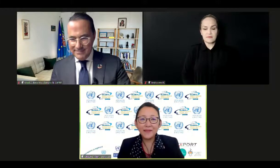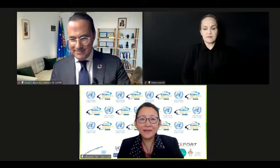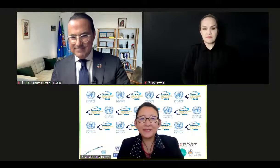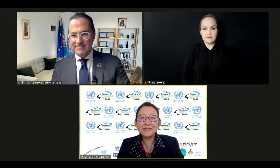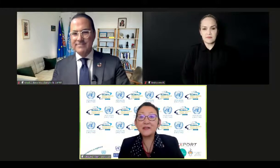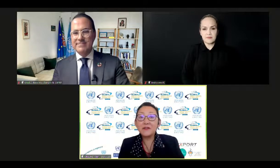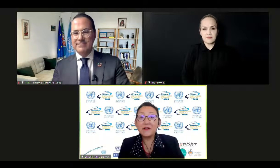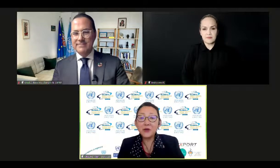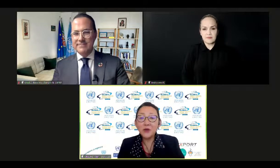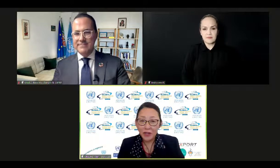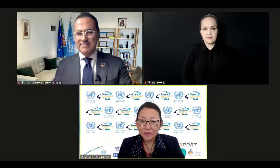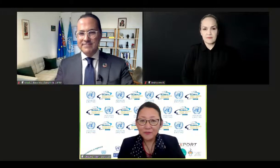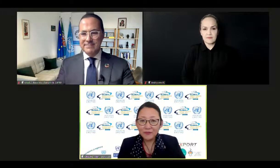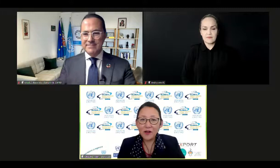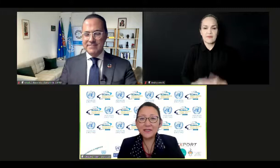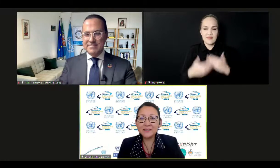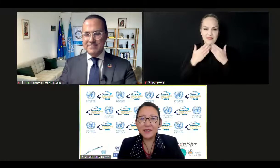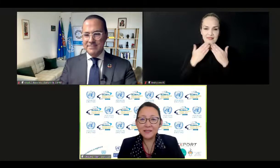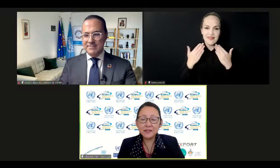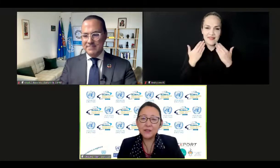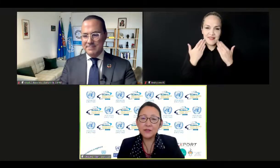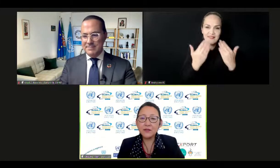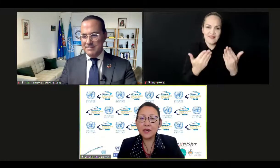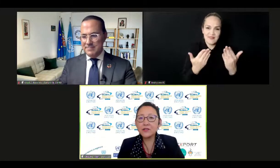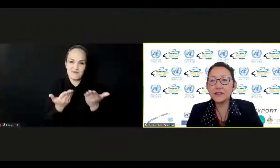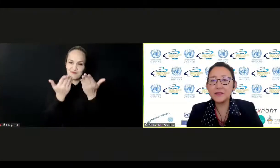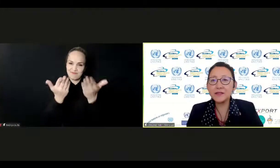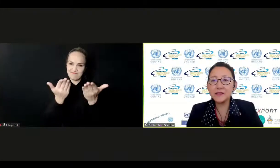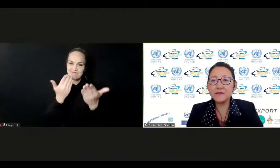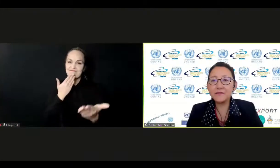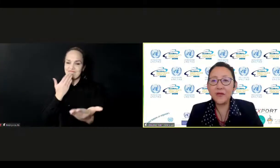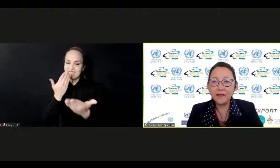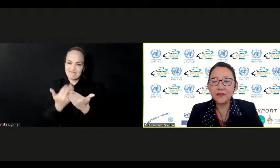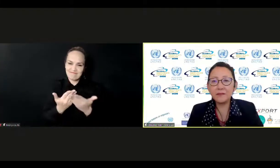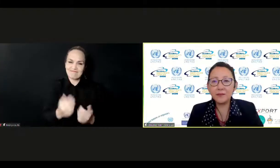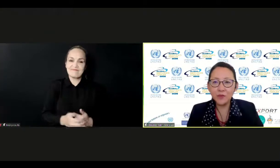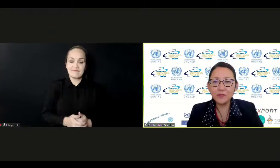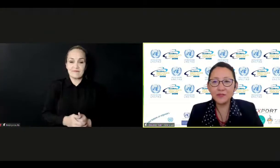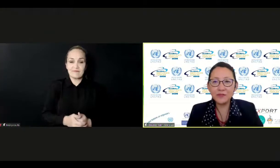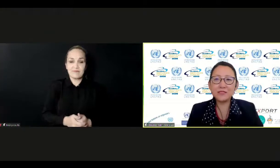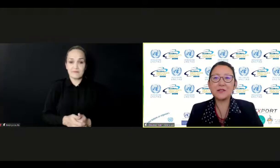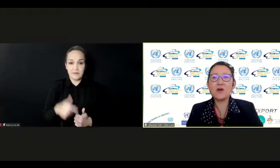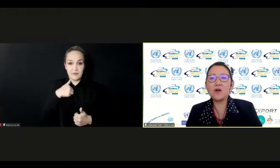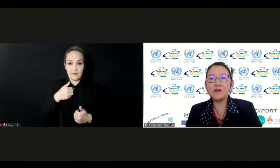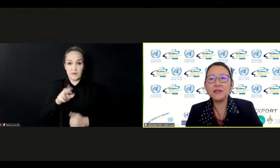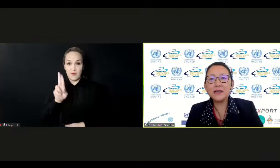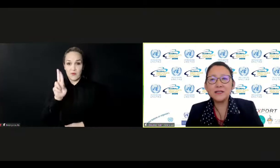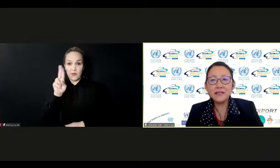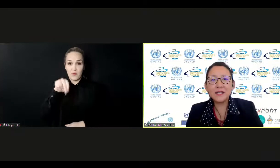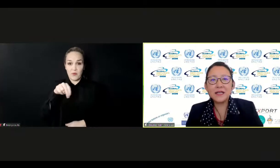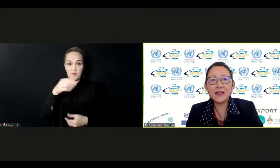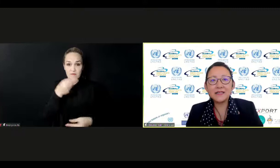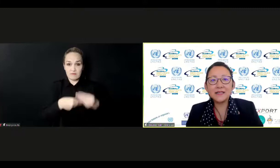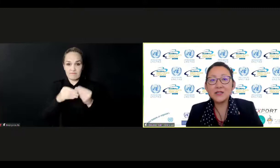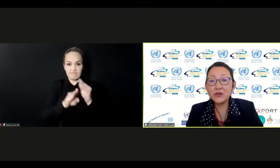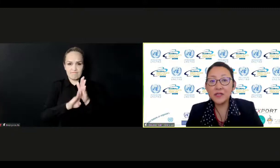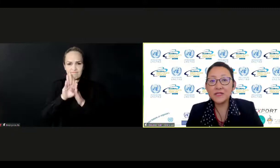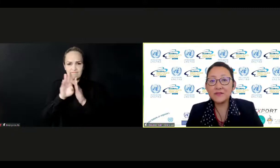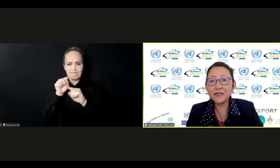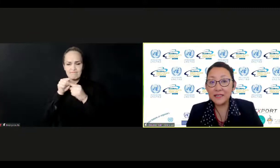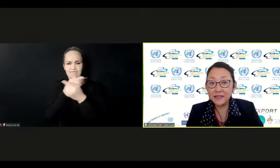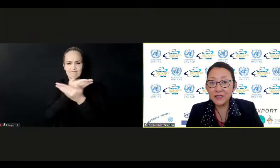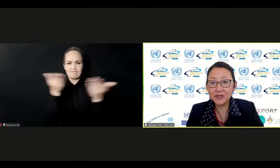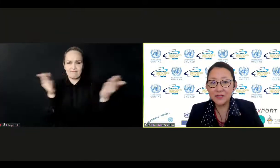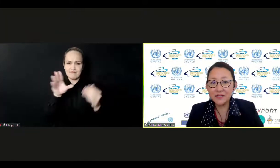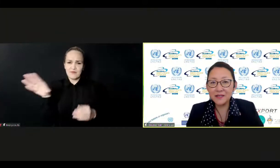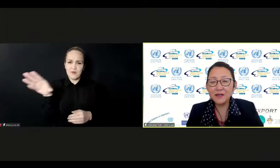It is a great honour for UNCTAD to address this very important meeting on digitalising creative